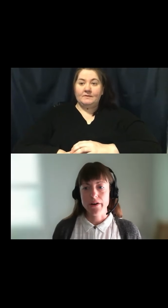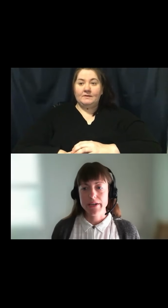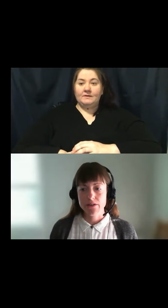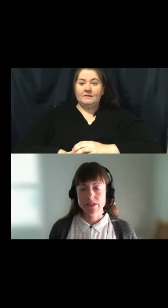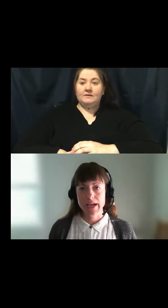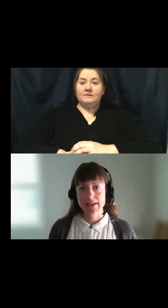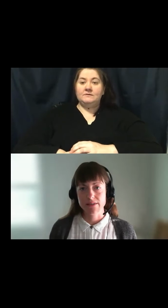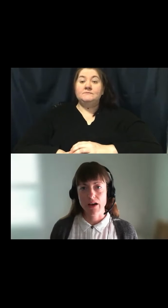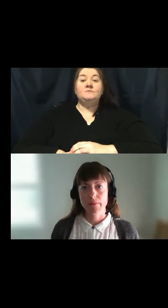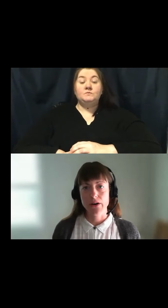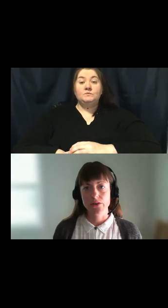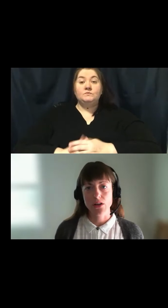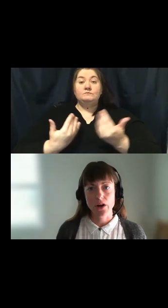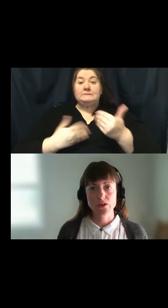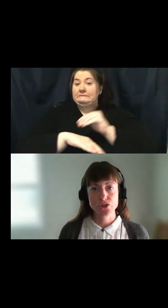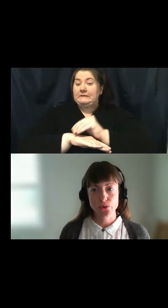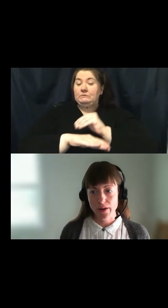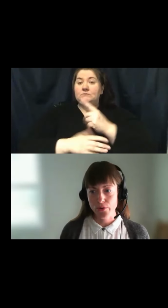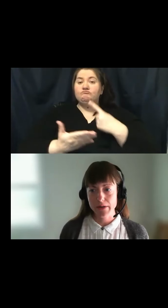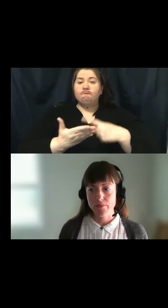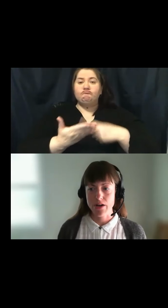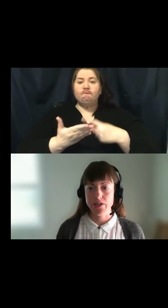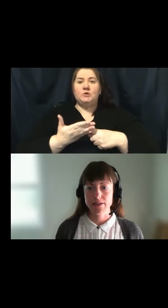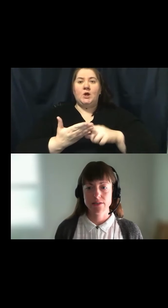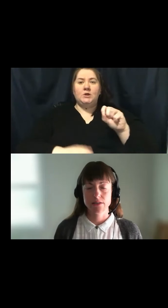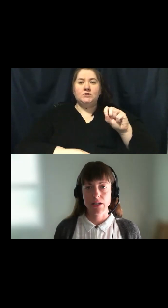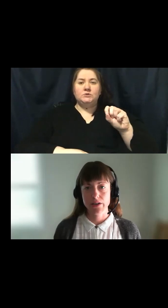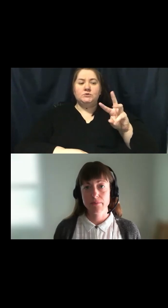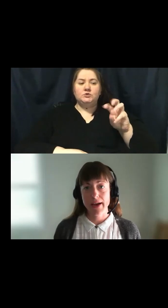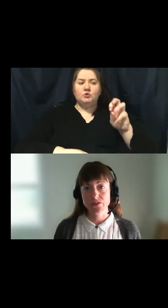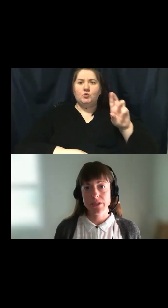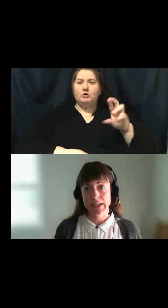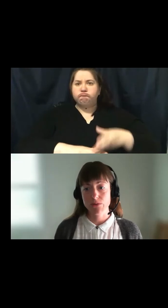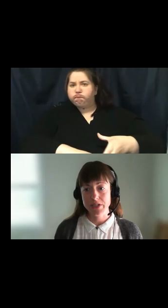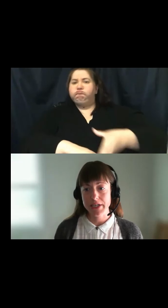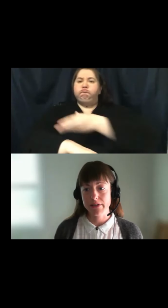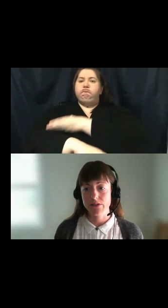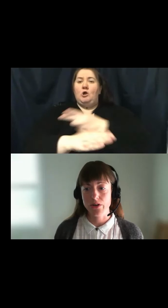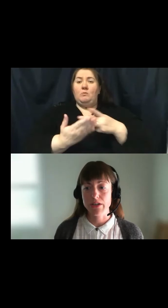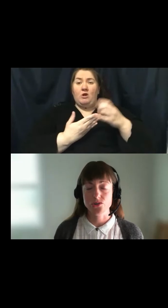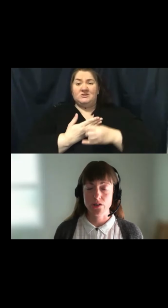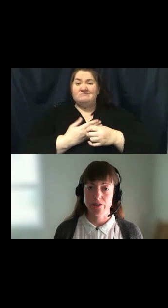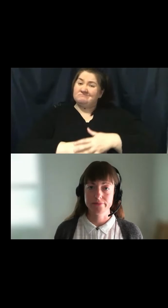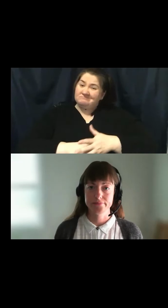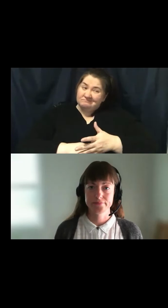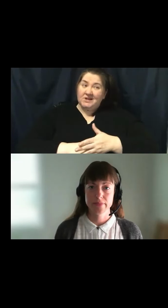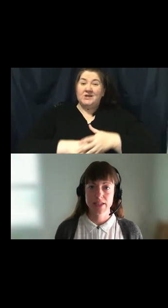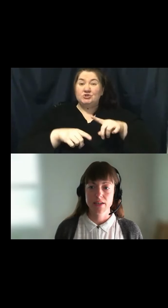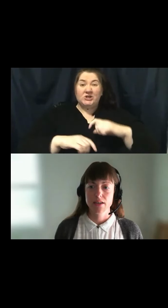We are here tonight to talk about a large sewer upgrade project that could impact your daily routine during